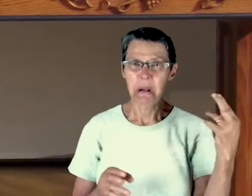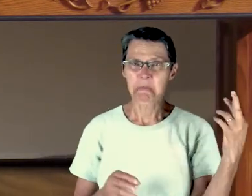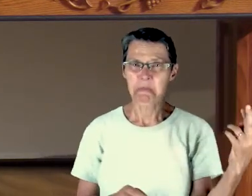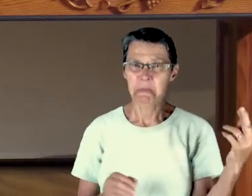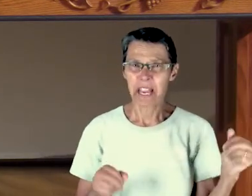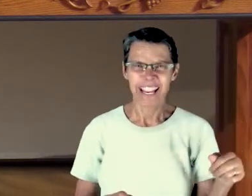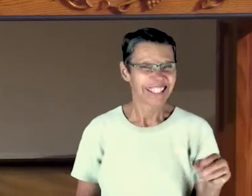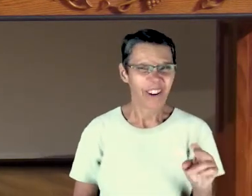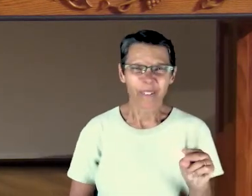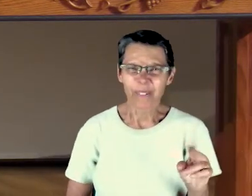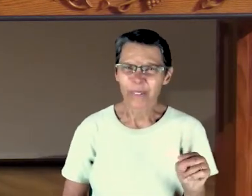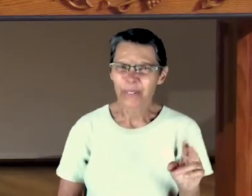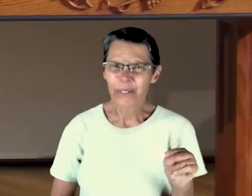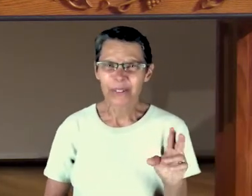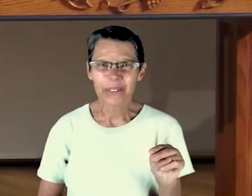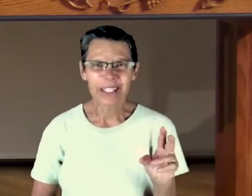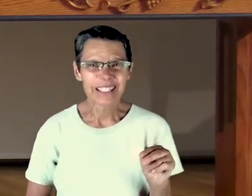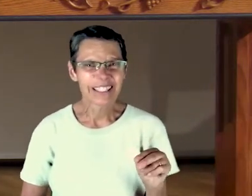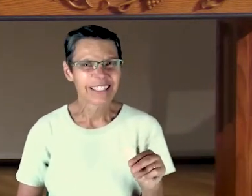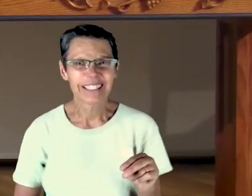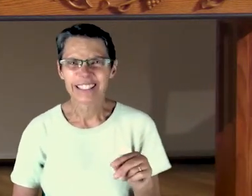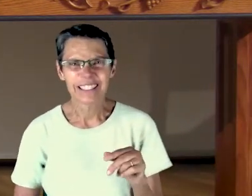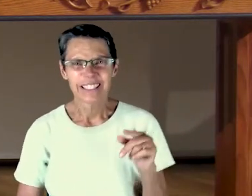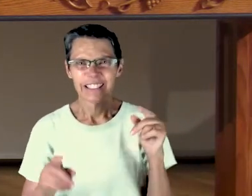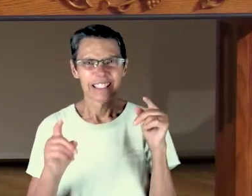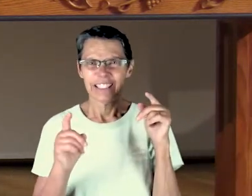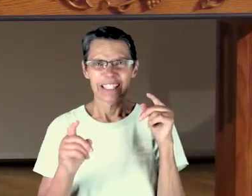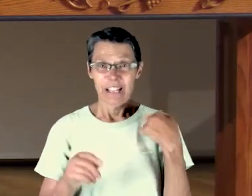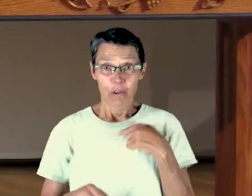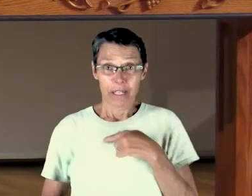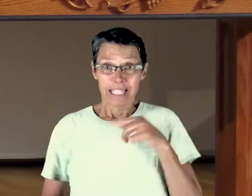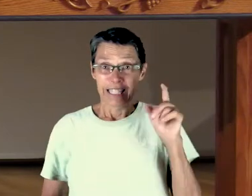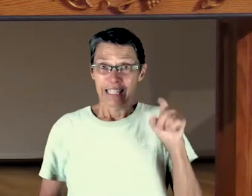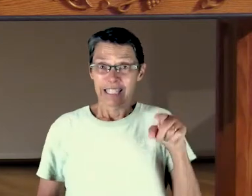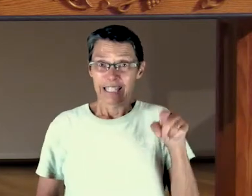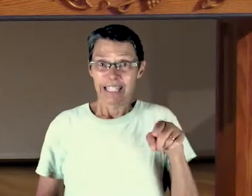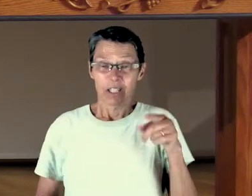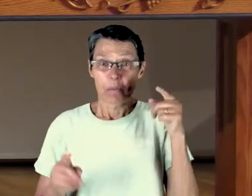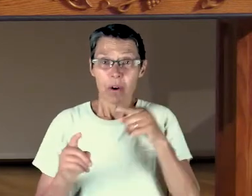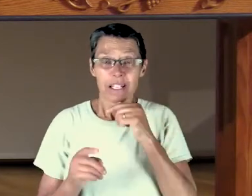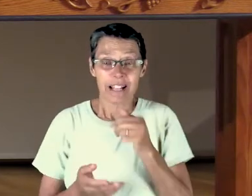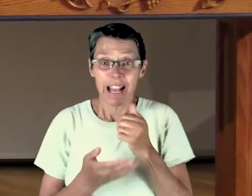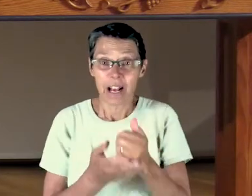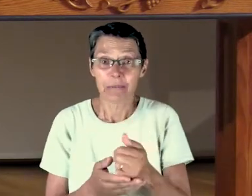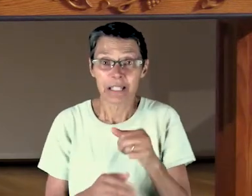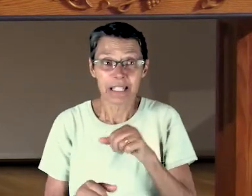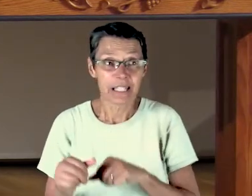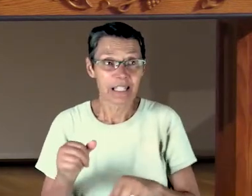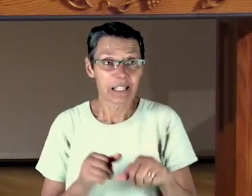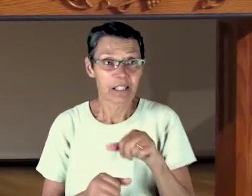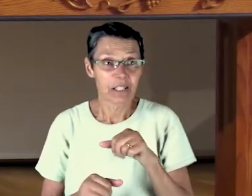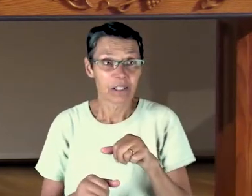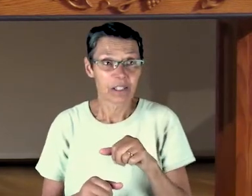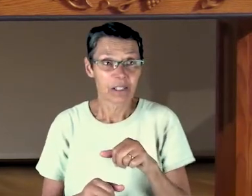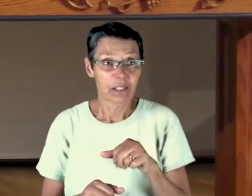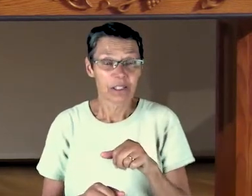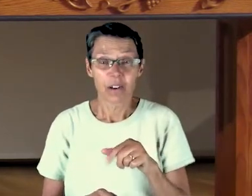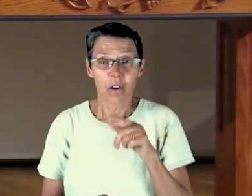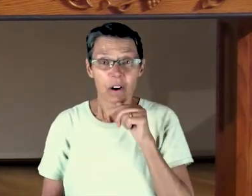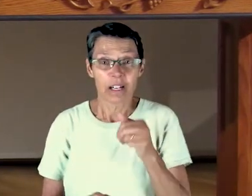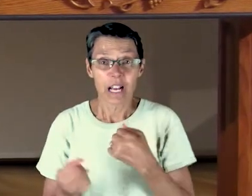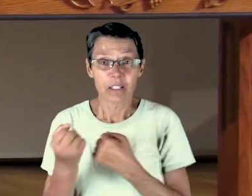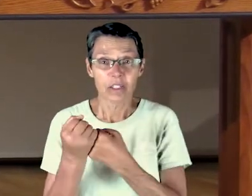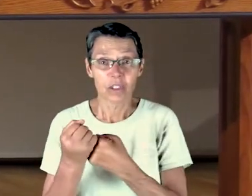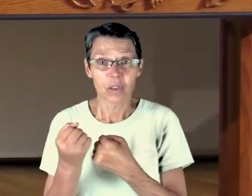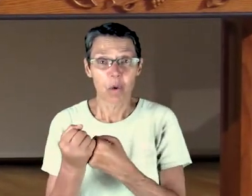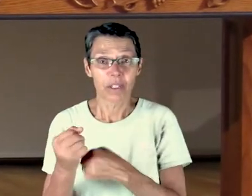It's not about us helping one another when we're in need. It's not about being there for one another to stand in the gap when our faith